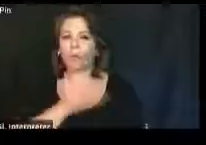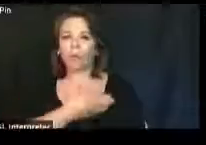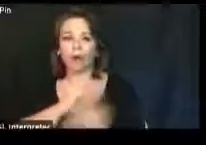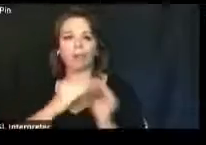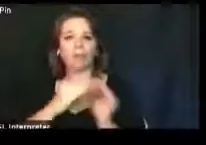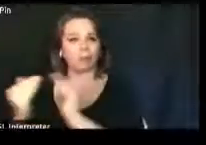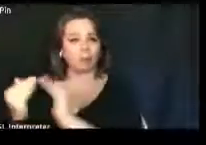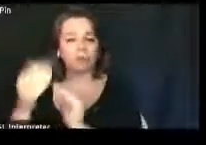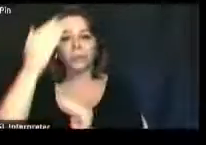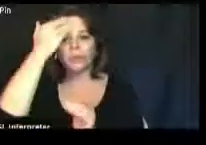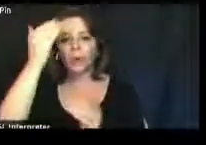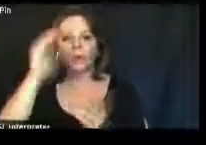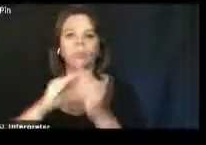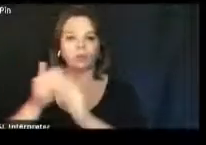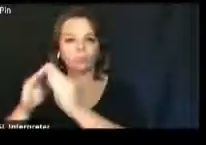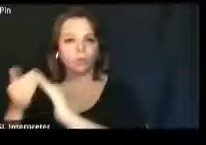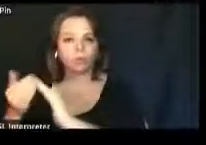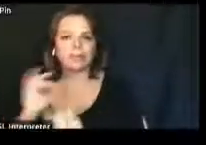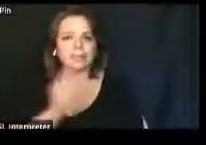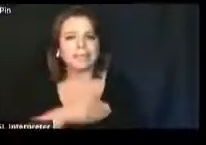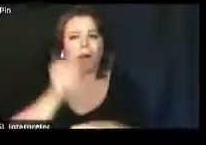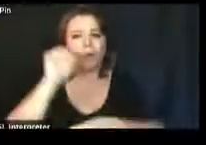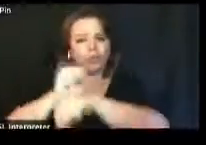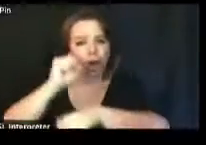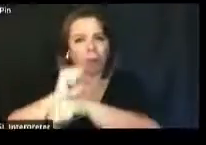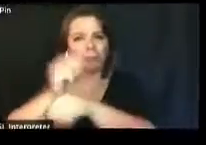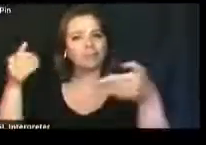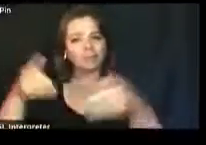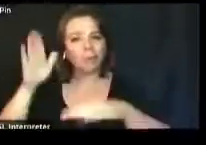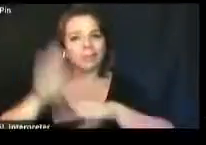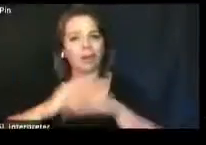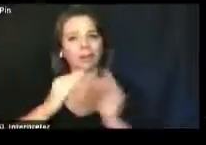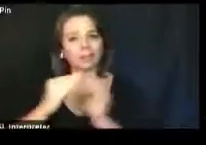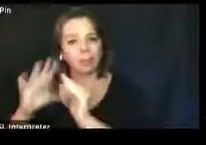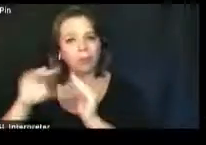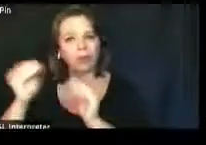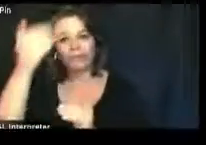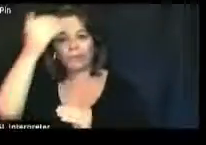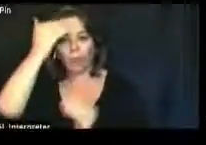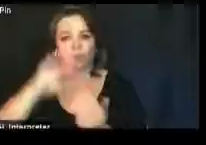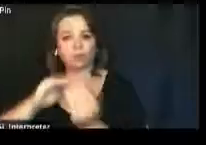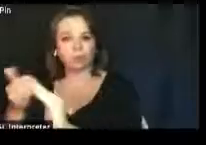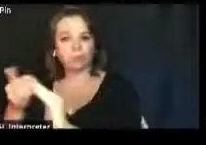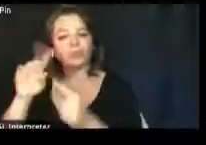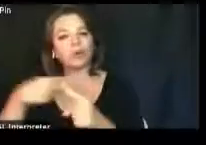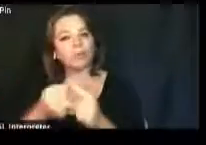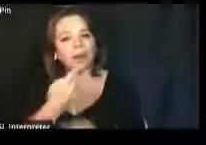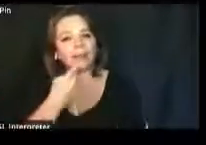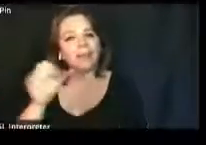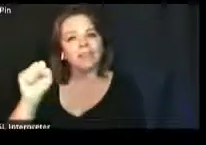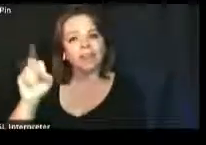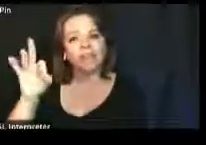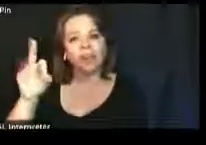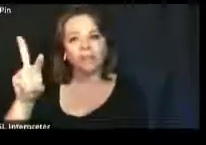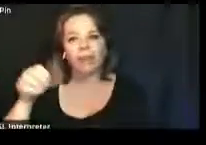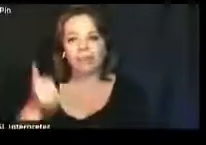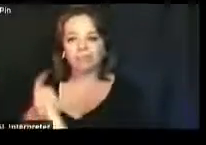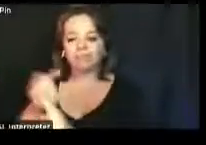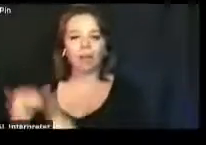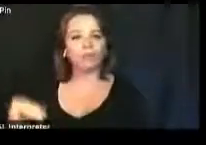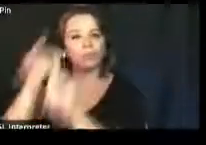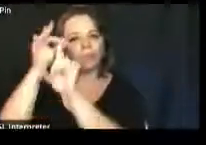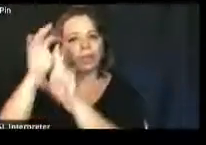the communities. It's our job. So when I say that the San Fernando Valley is a unique community of